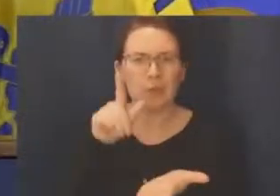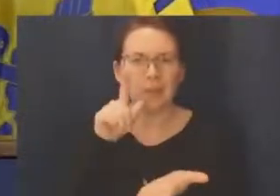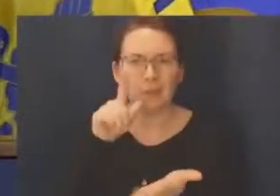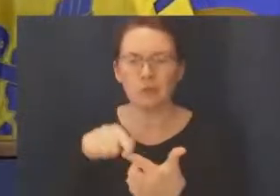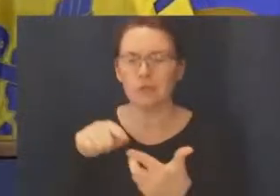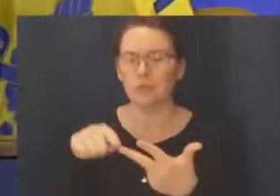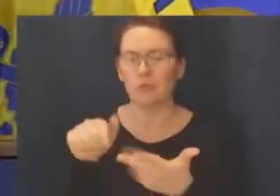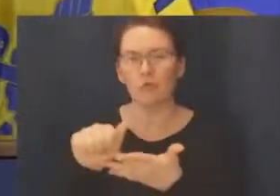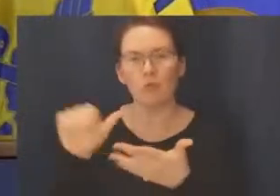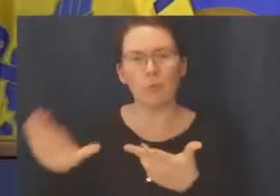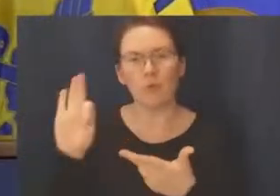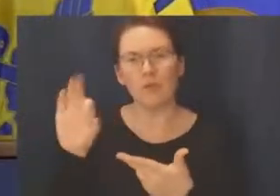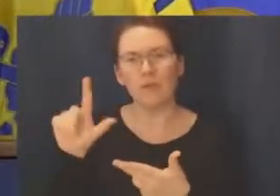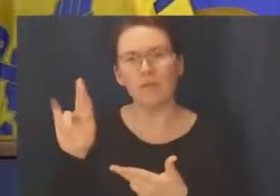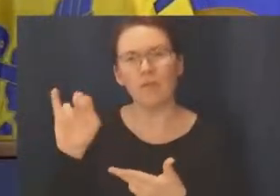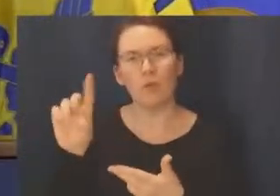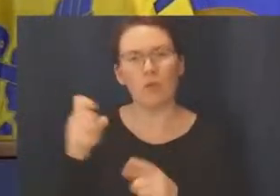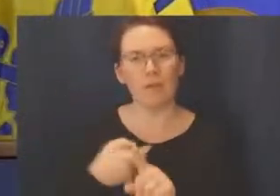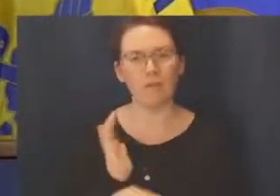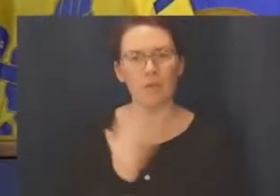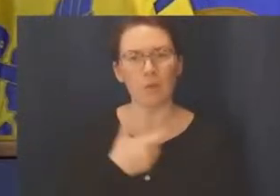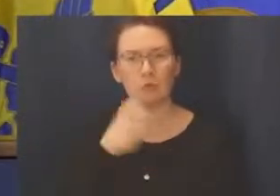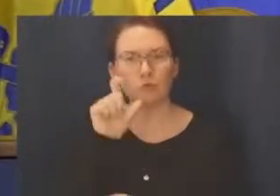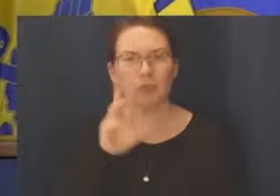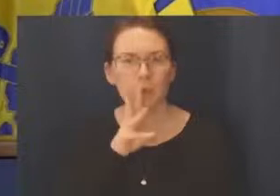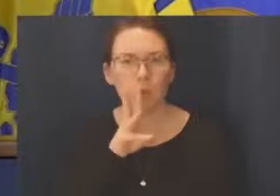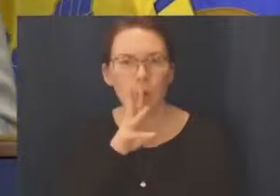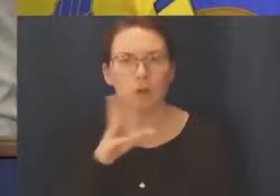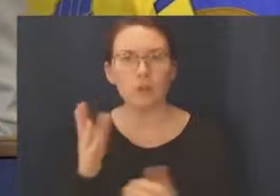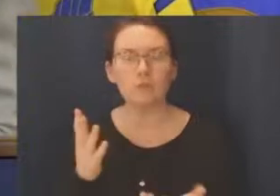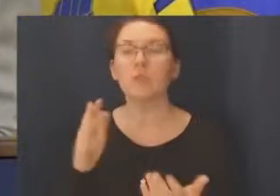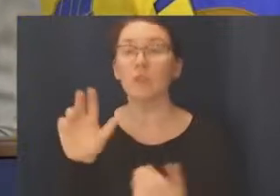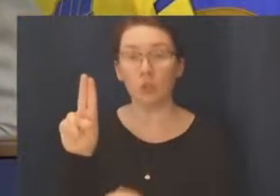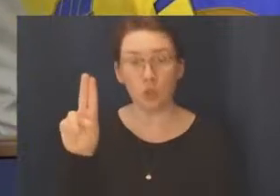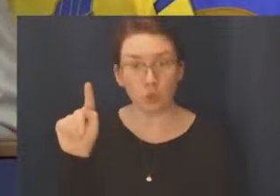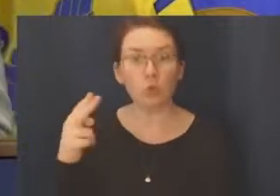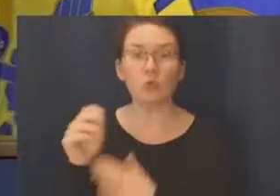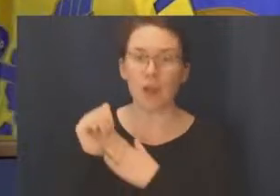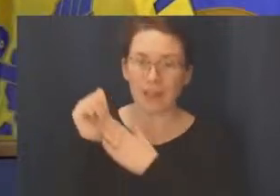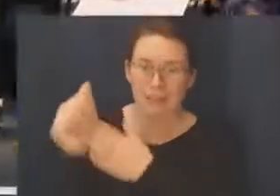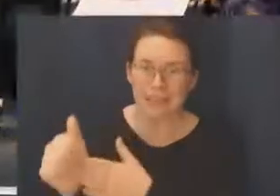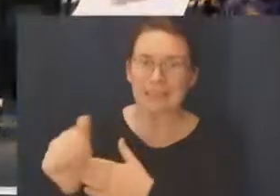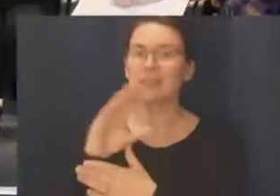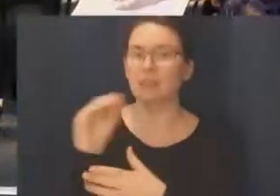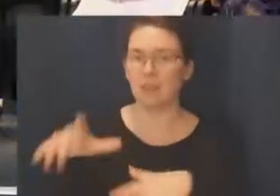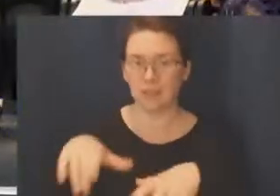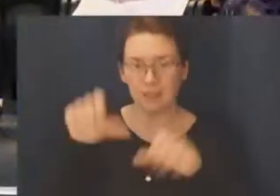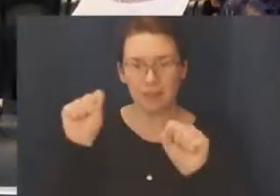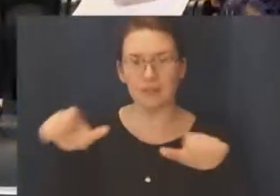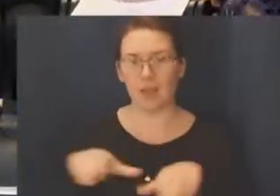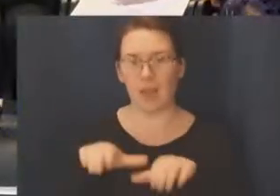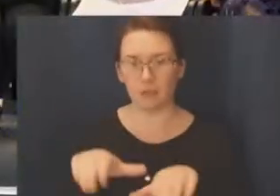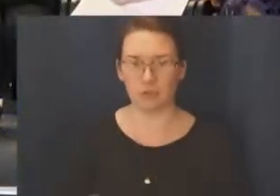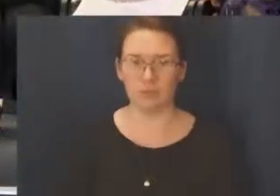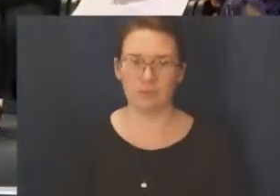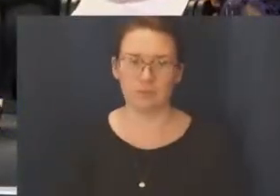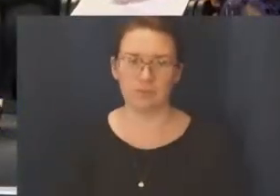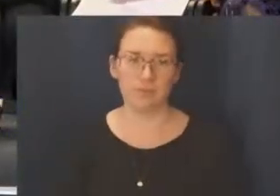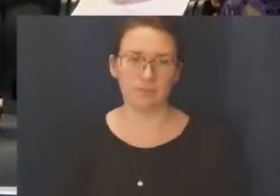water, Utah leads and Utah has taken action.